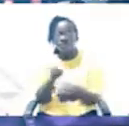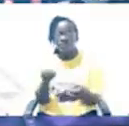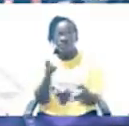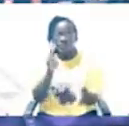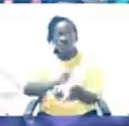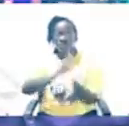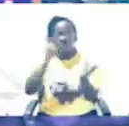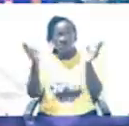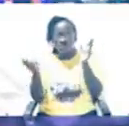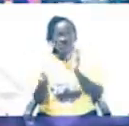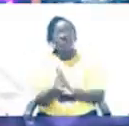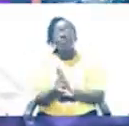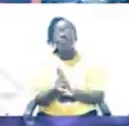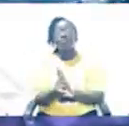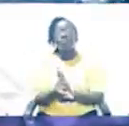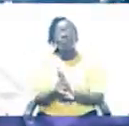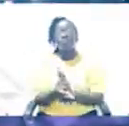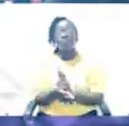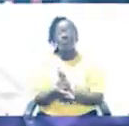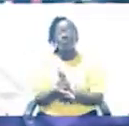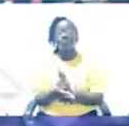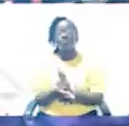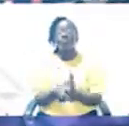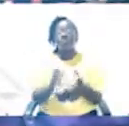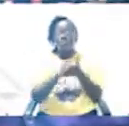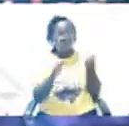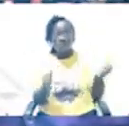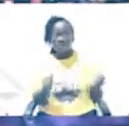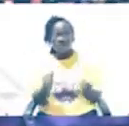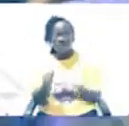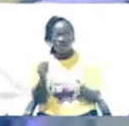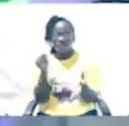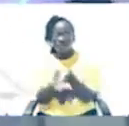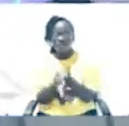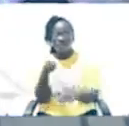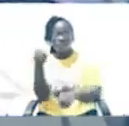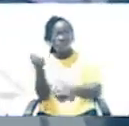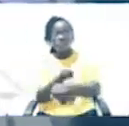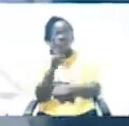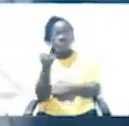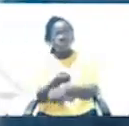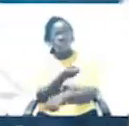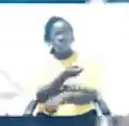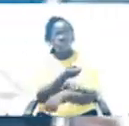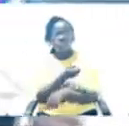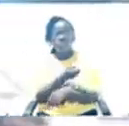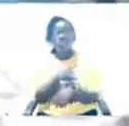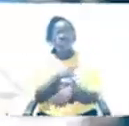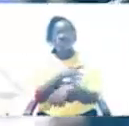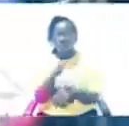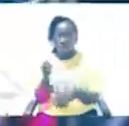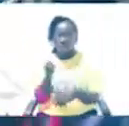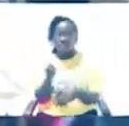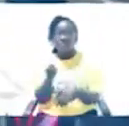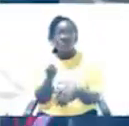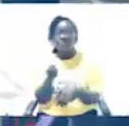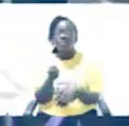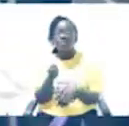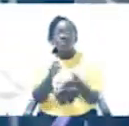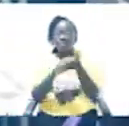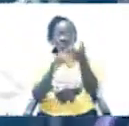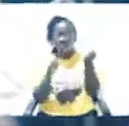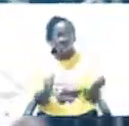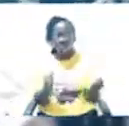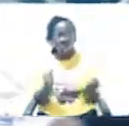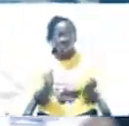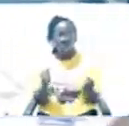That's it. Take away that stone. Only believe. Too many people